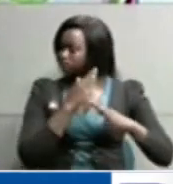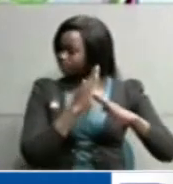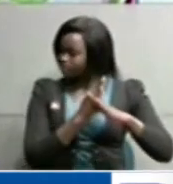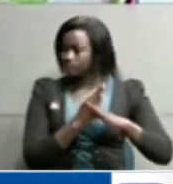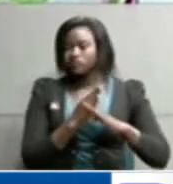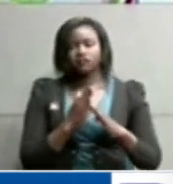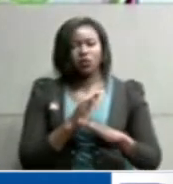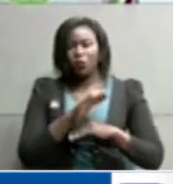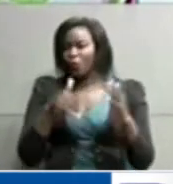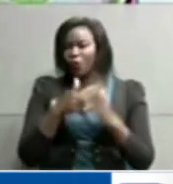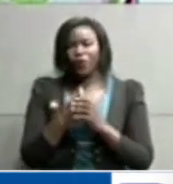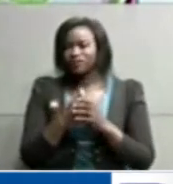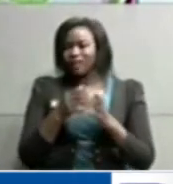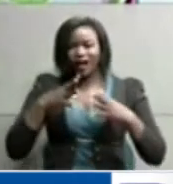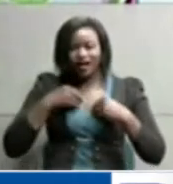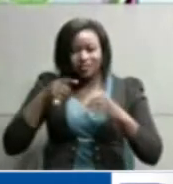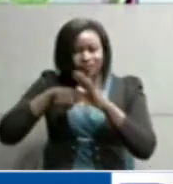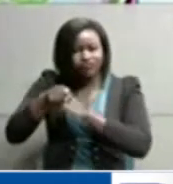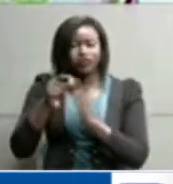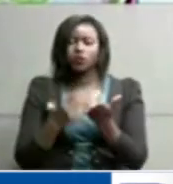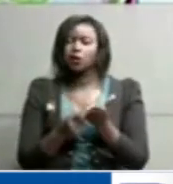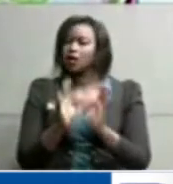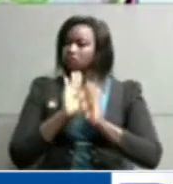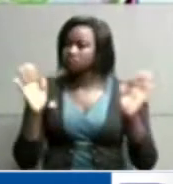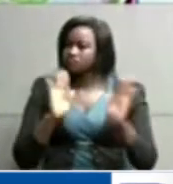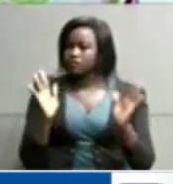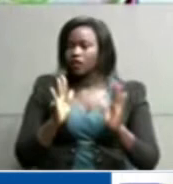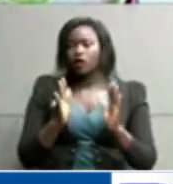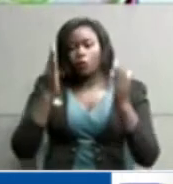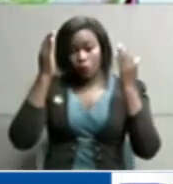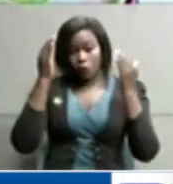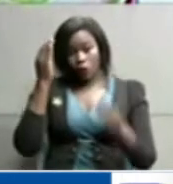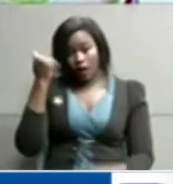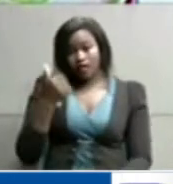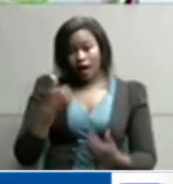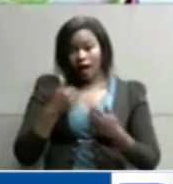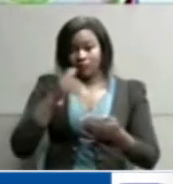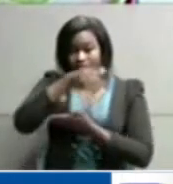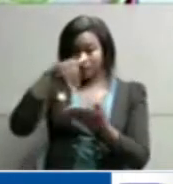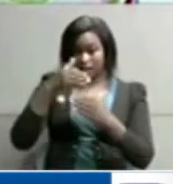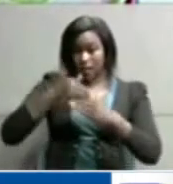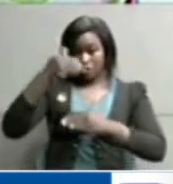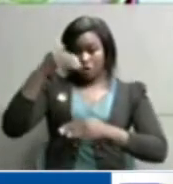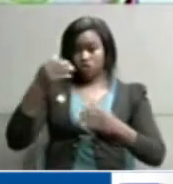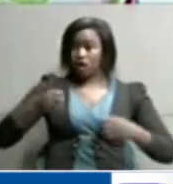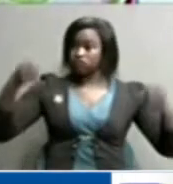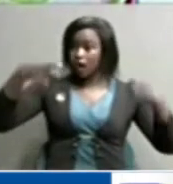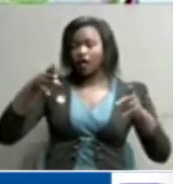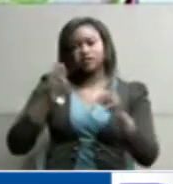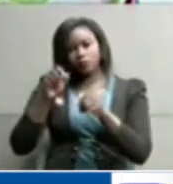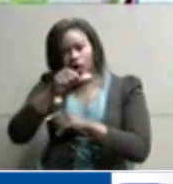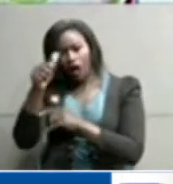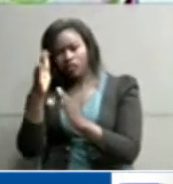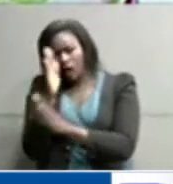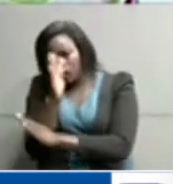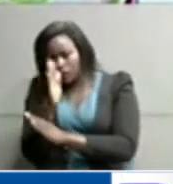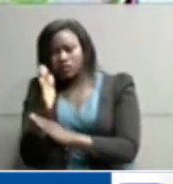All those will not be allowed. Through the gazetted centers and even the hidden ones, we are going to